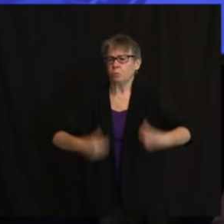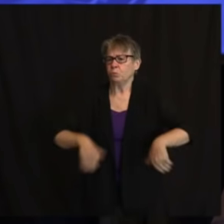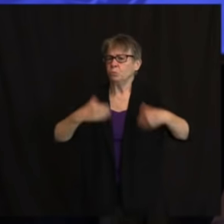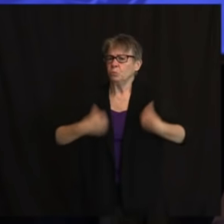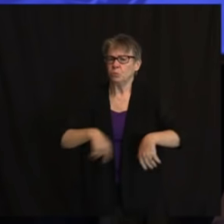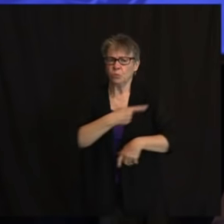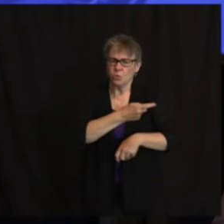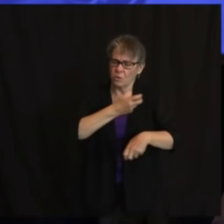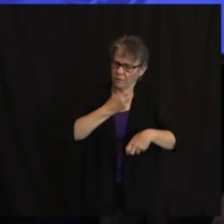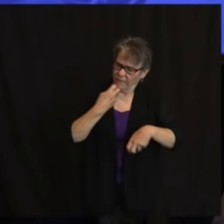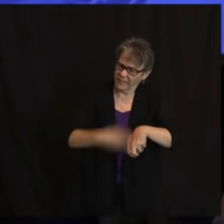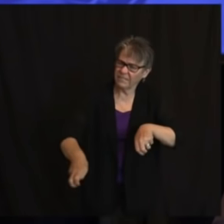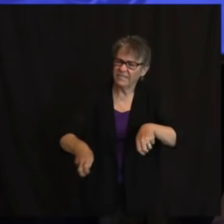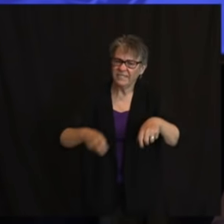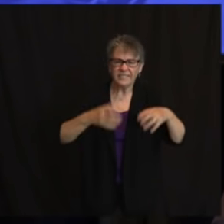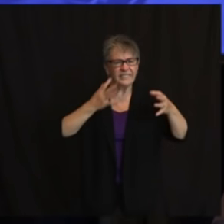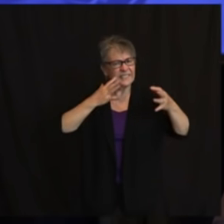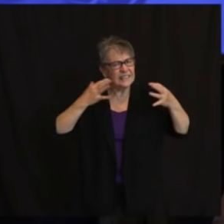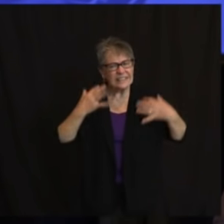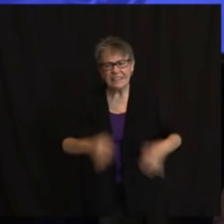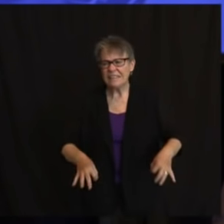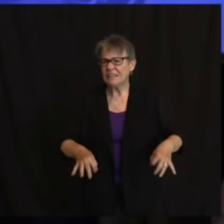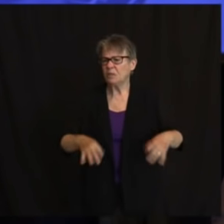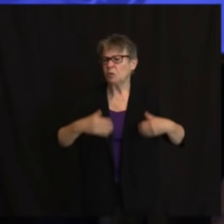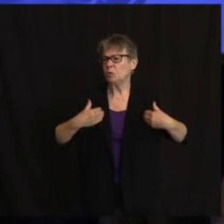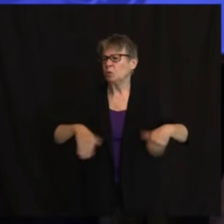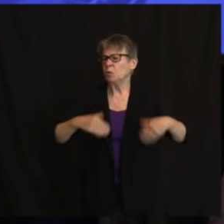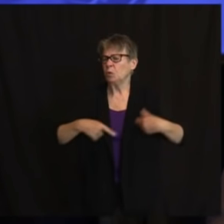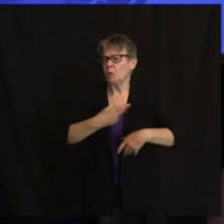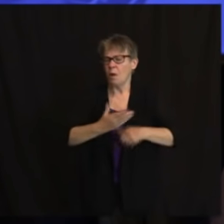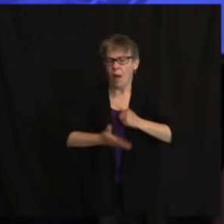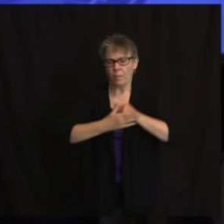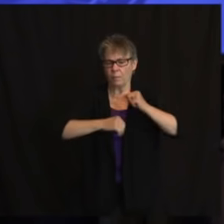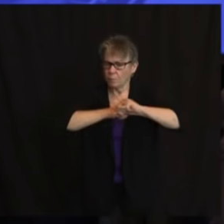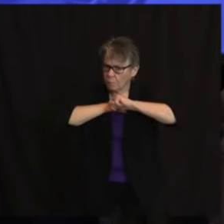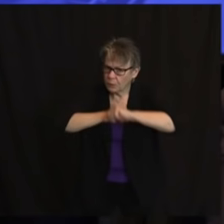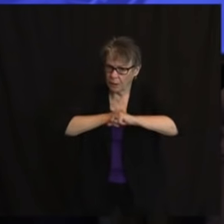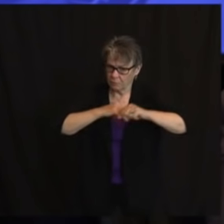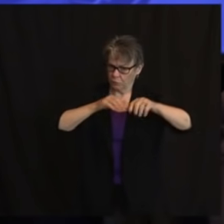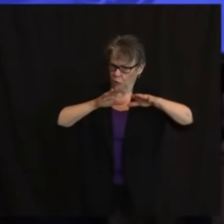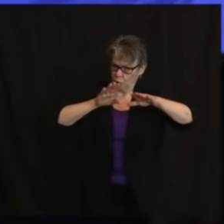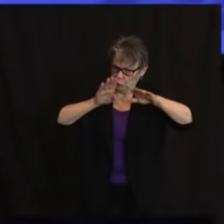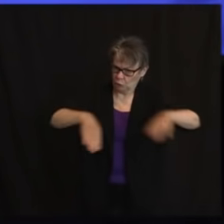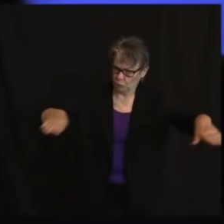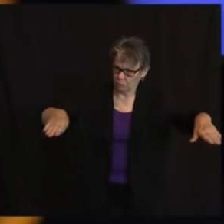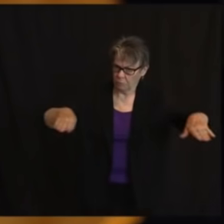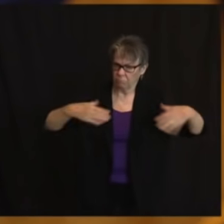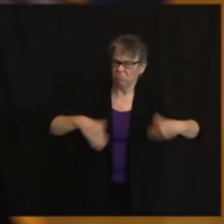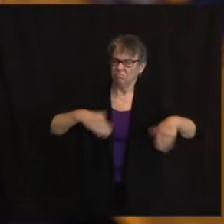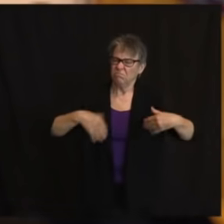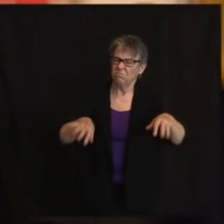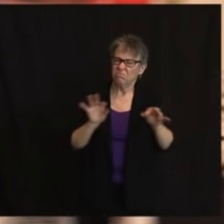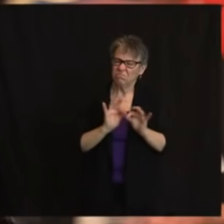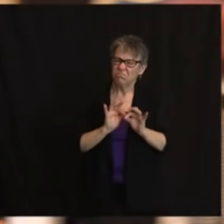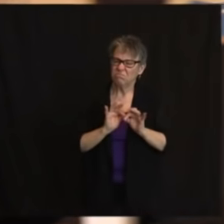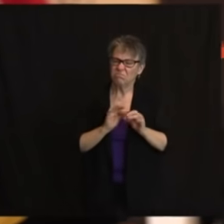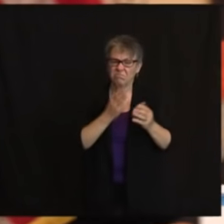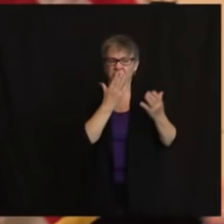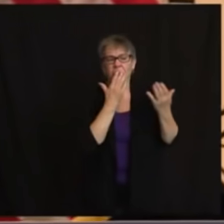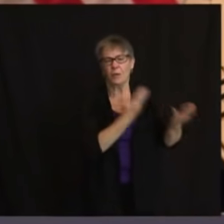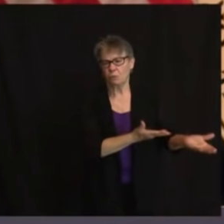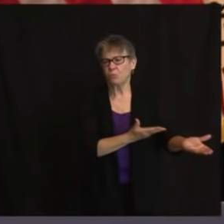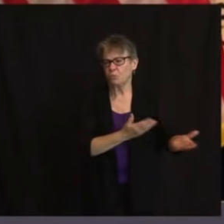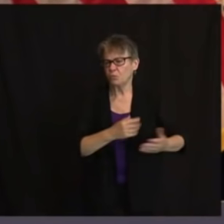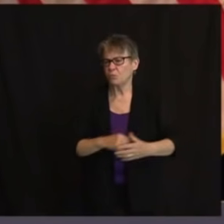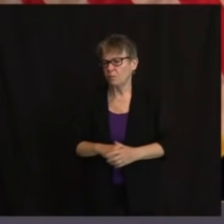students and educators. Thank you, as always, for your resolute leadership, boss. Lamont, thank you for yours as well, and I know this was not an